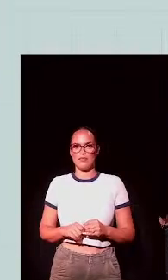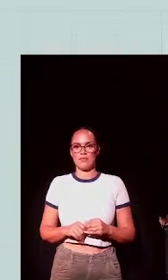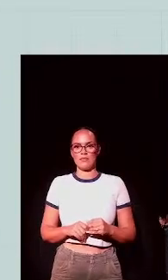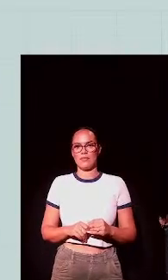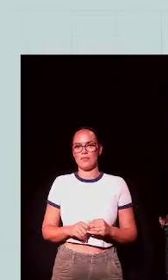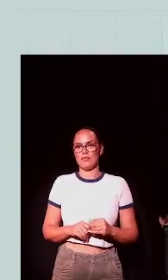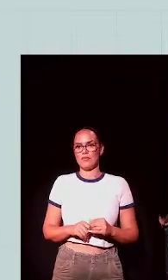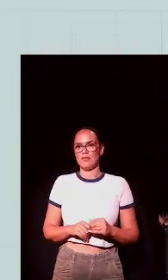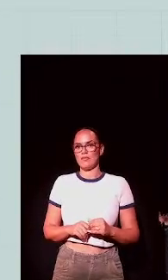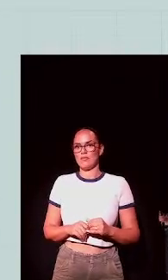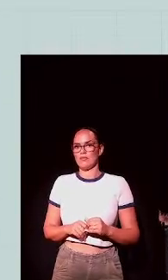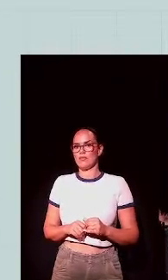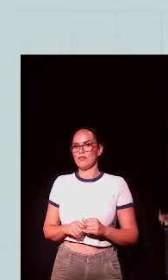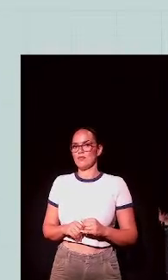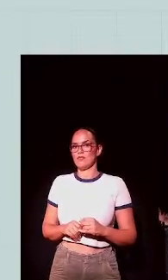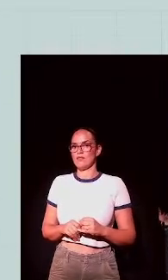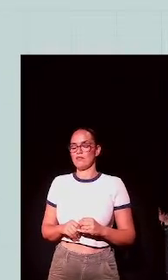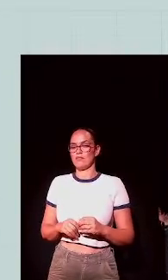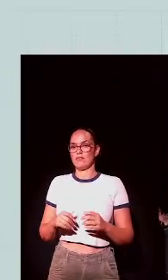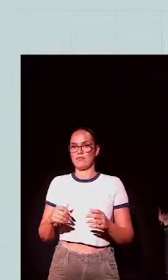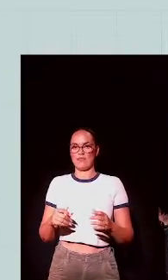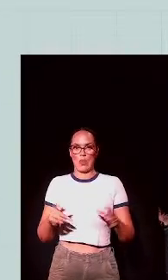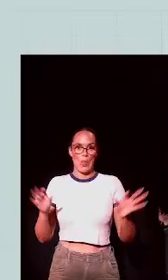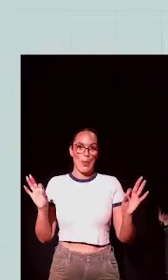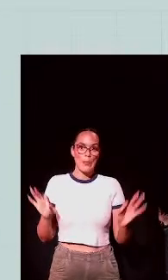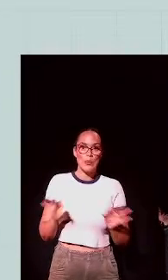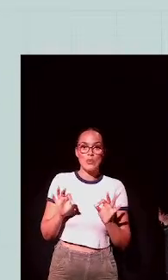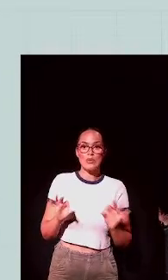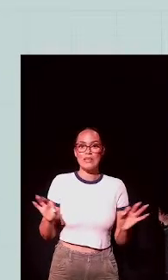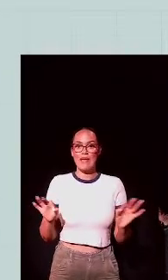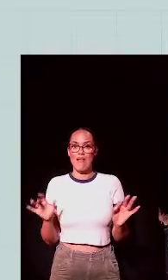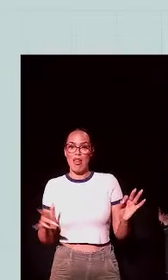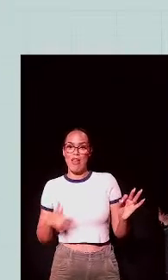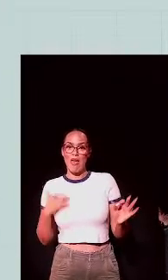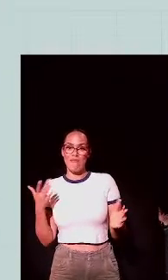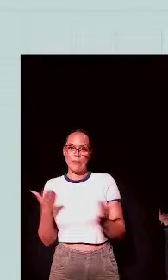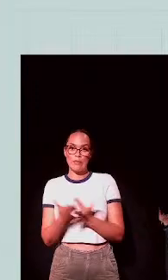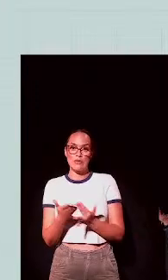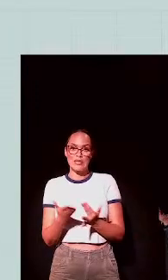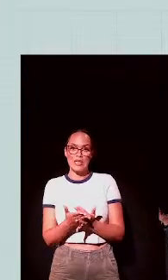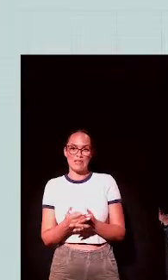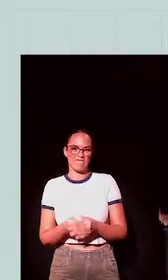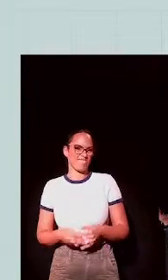I don't actually think a life in music is very accessible at all.